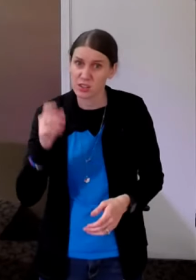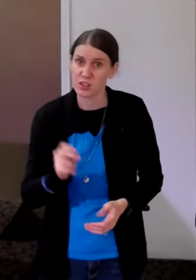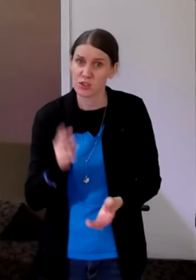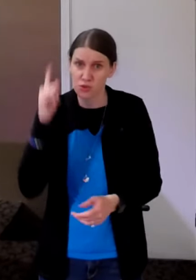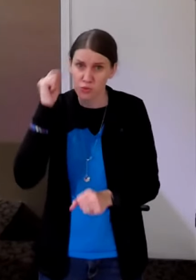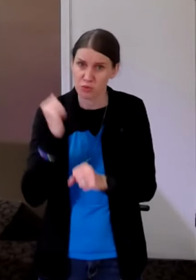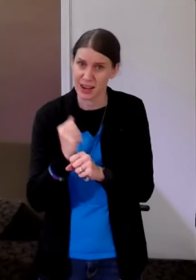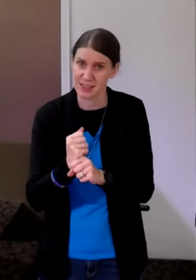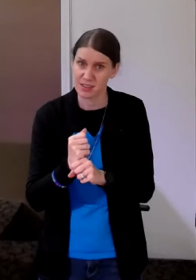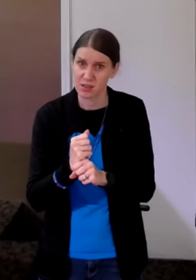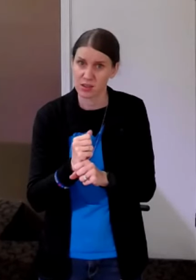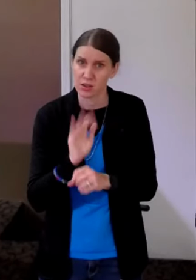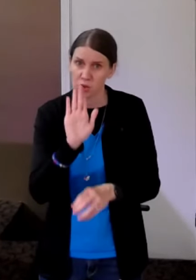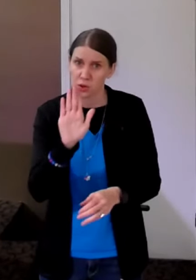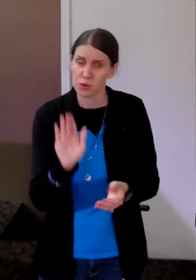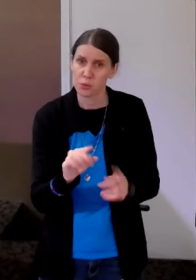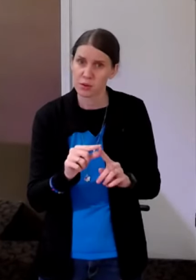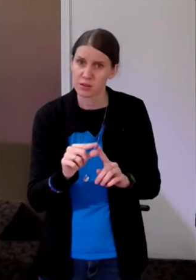having.